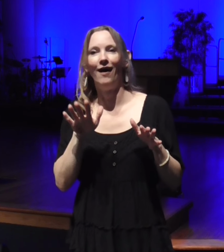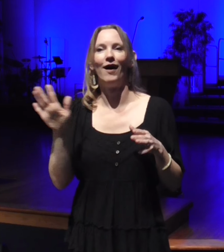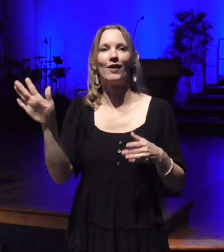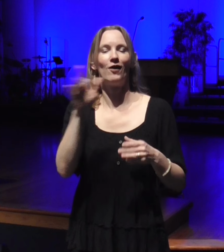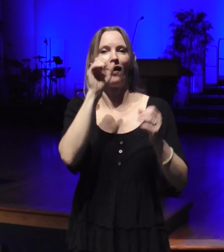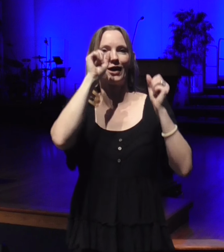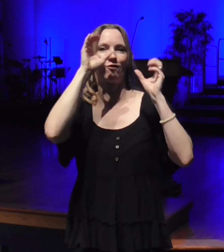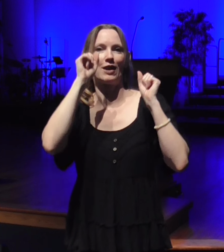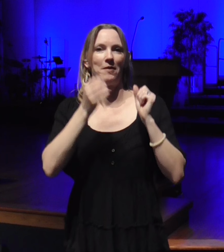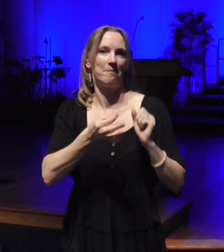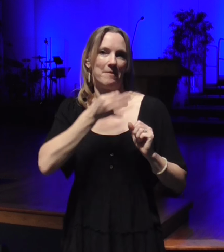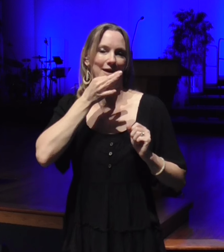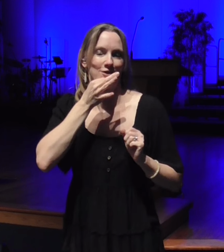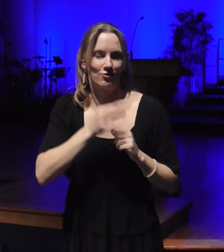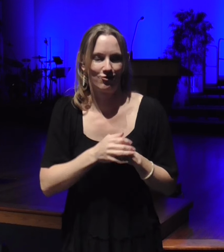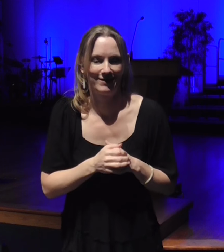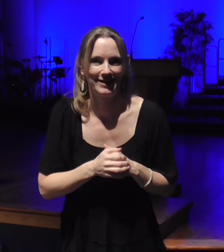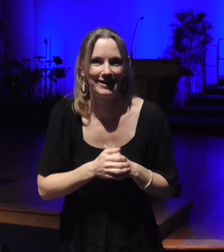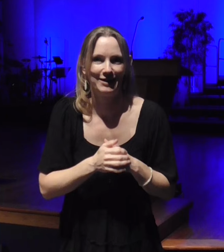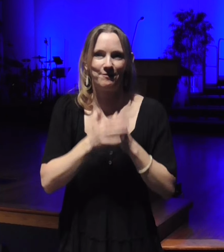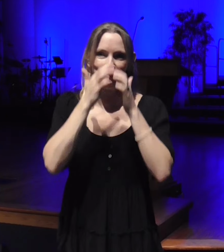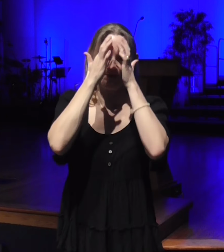incredible mastery.